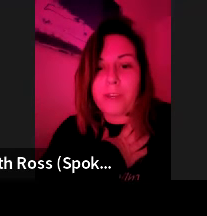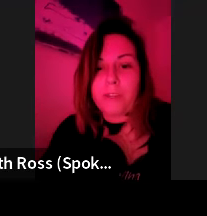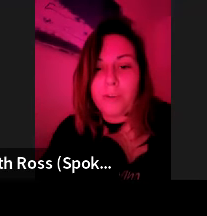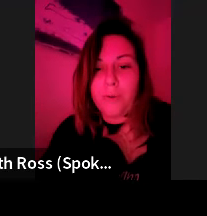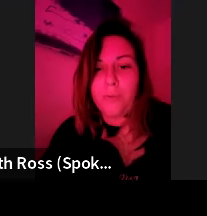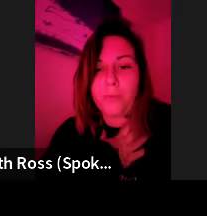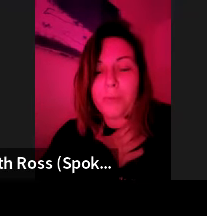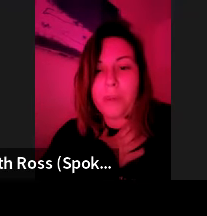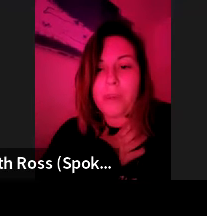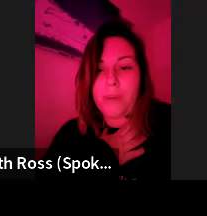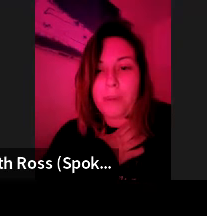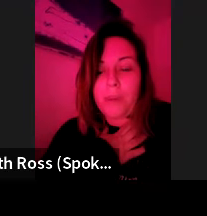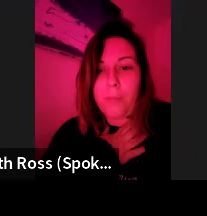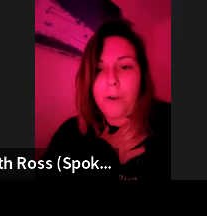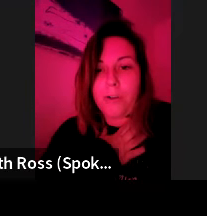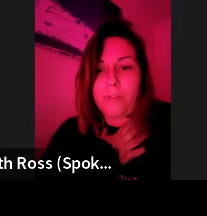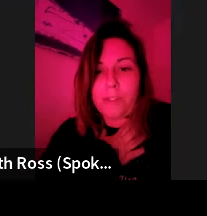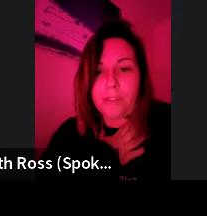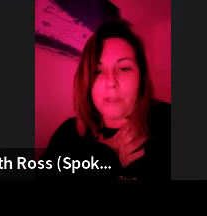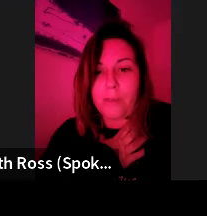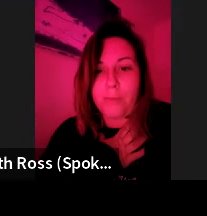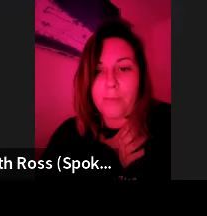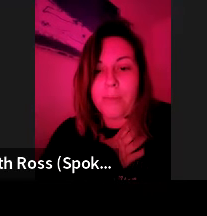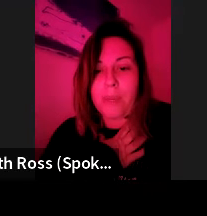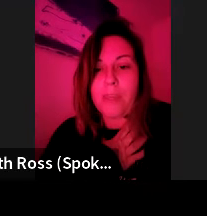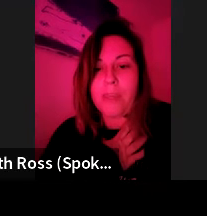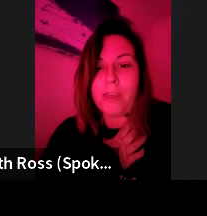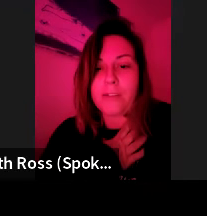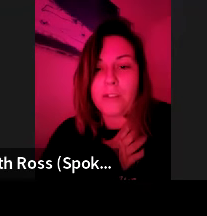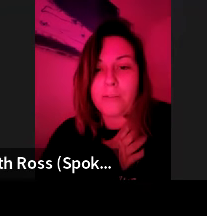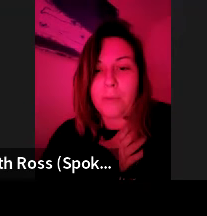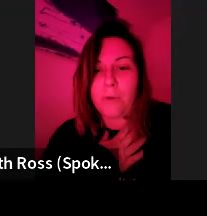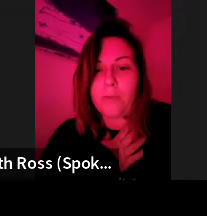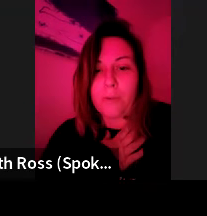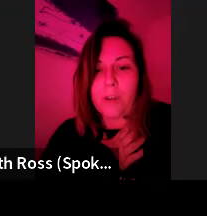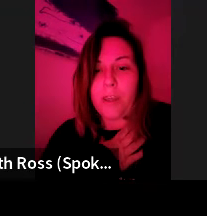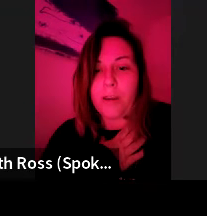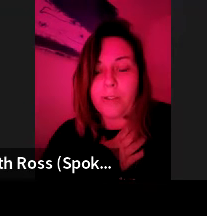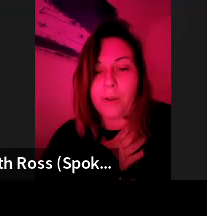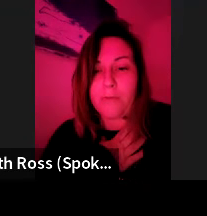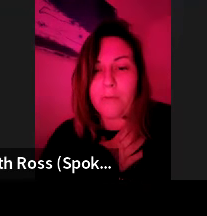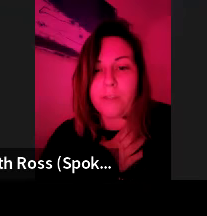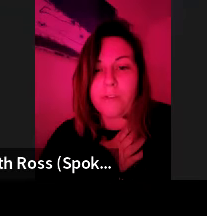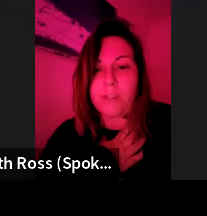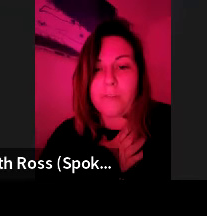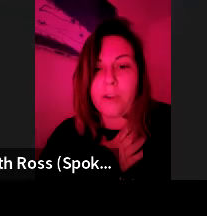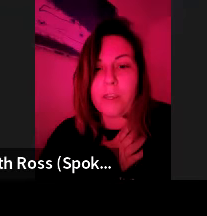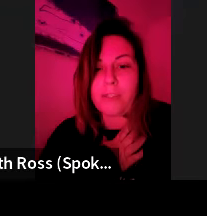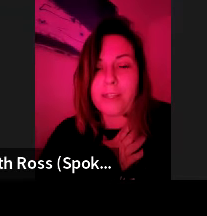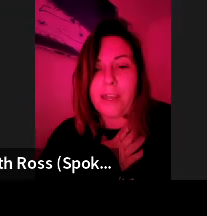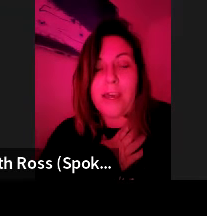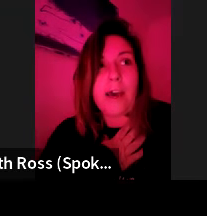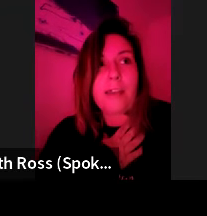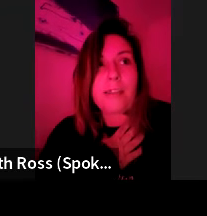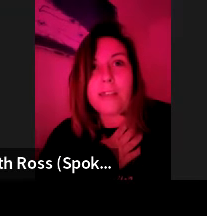was invited to be part of this meeting as just a member of the community. I also have lived